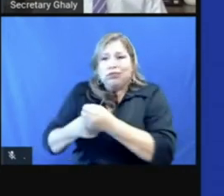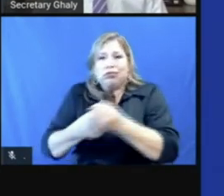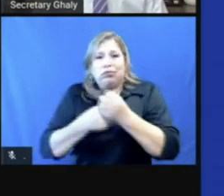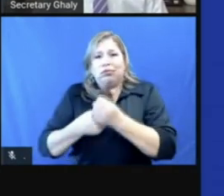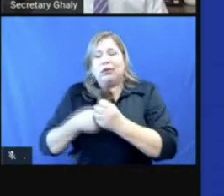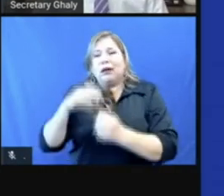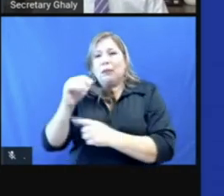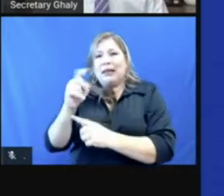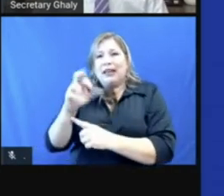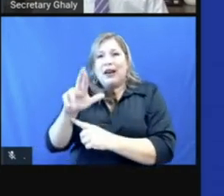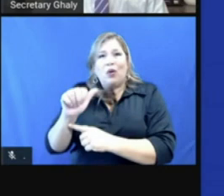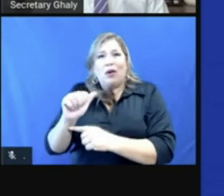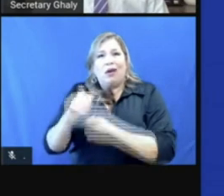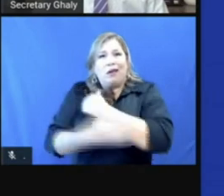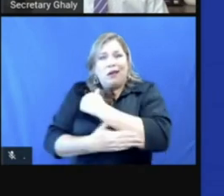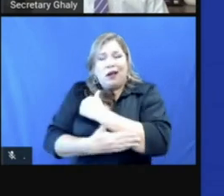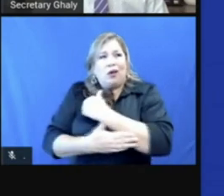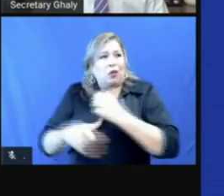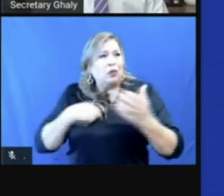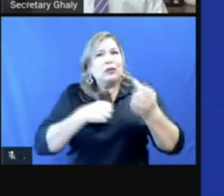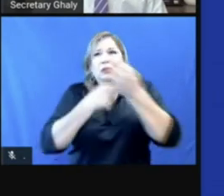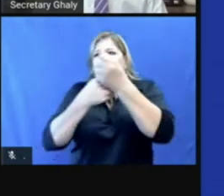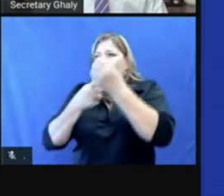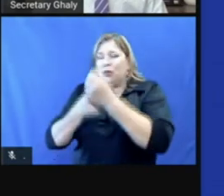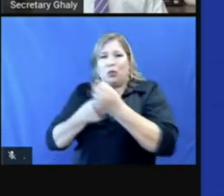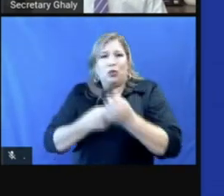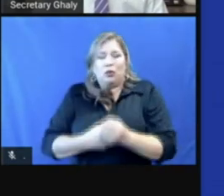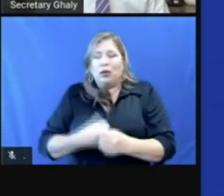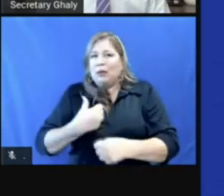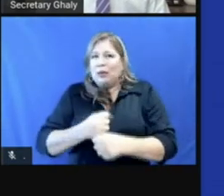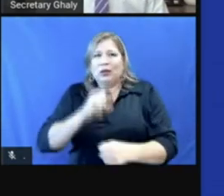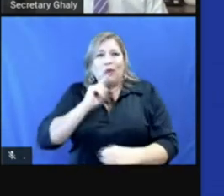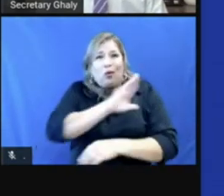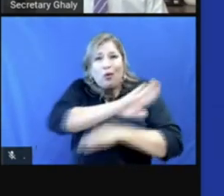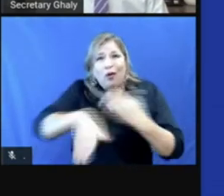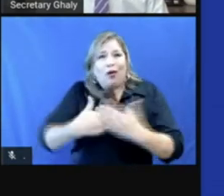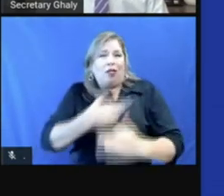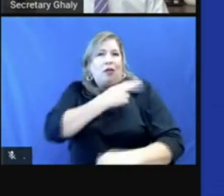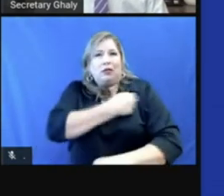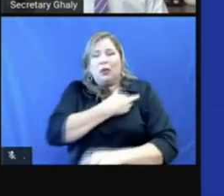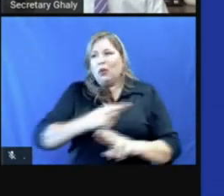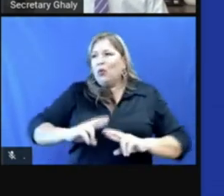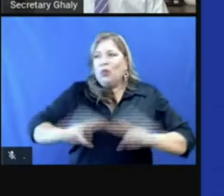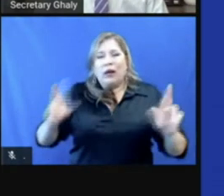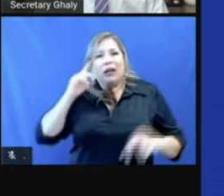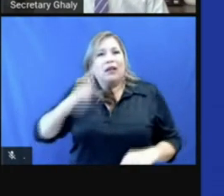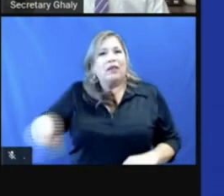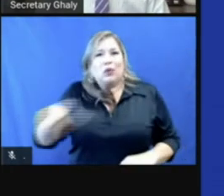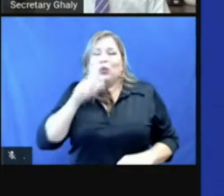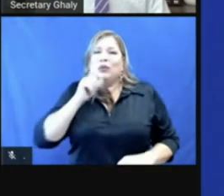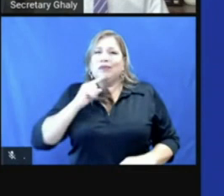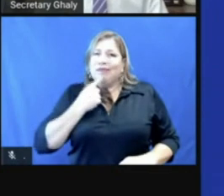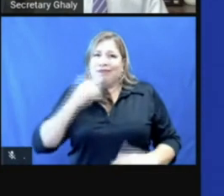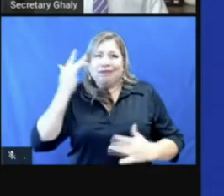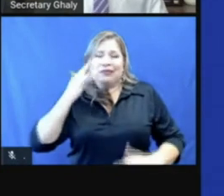so that we can curb this transmission and ensure that our hospitals are prepared for those who need it the most.